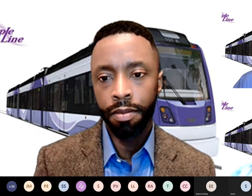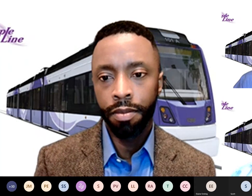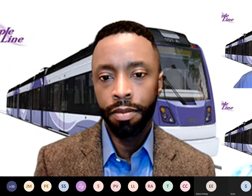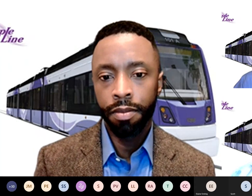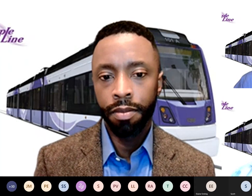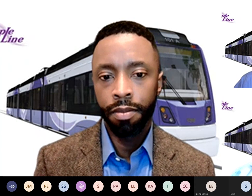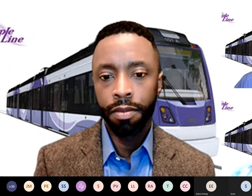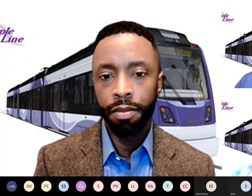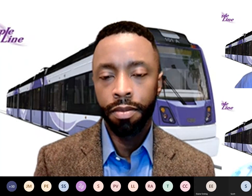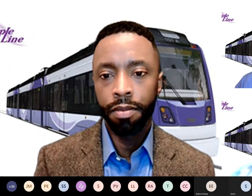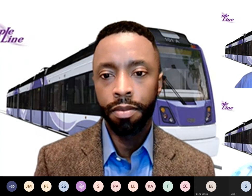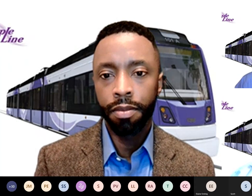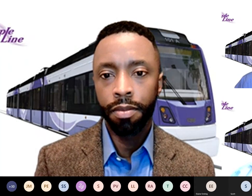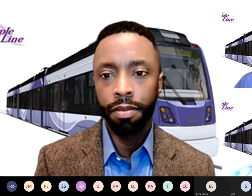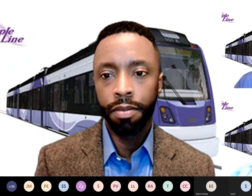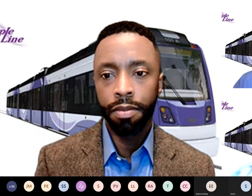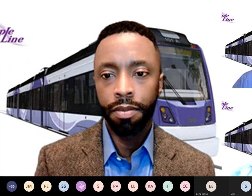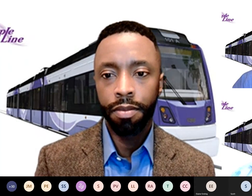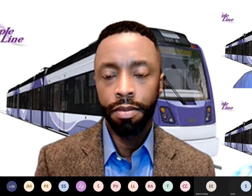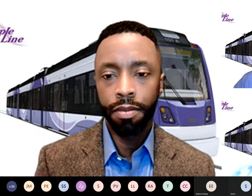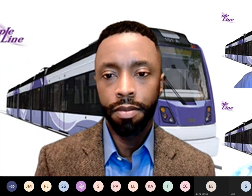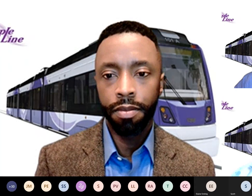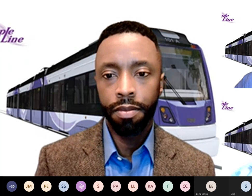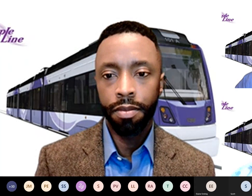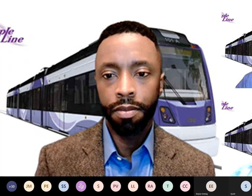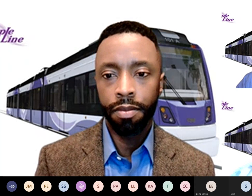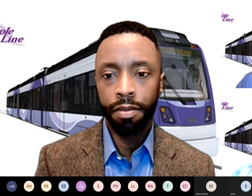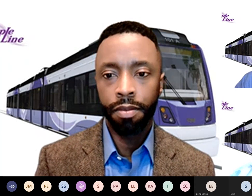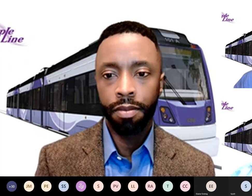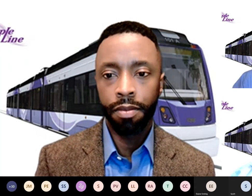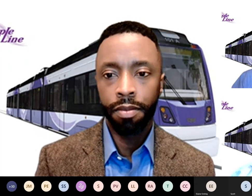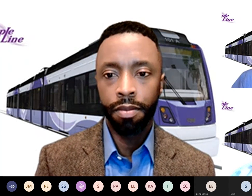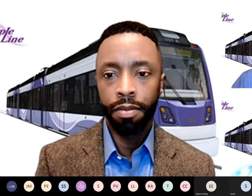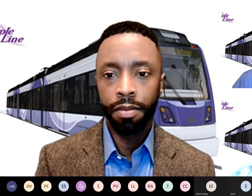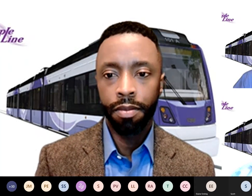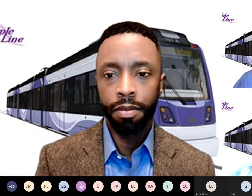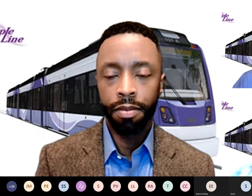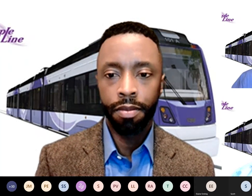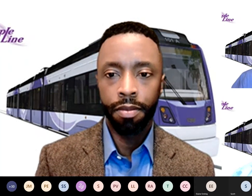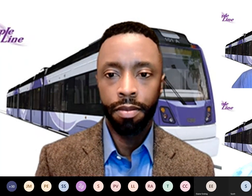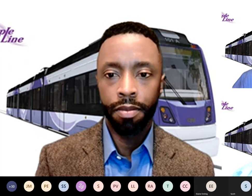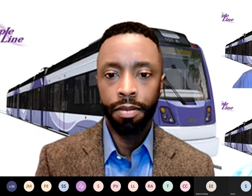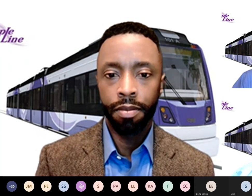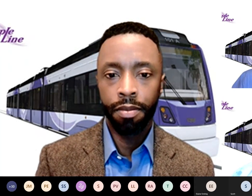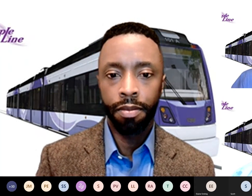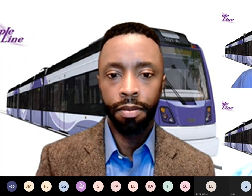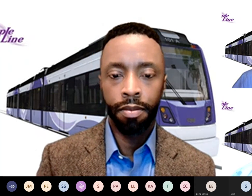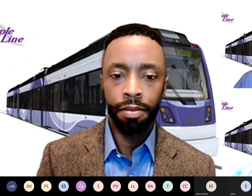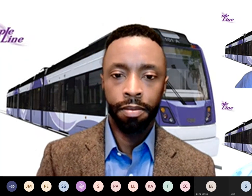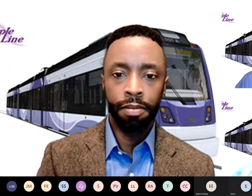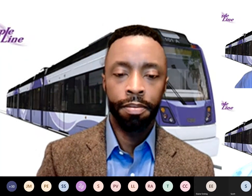or when it's MTA work versus MTS work? Does this have any impact?